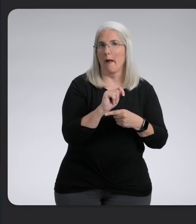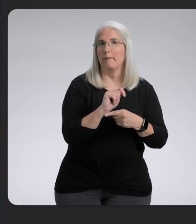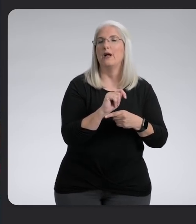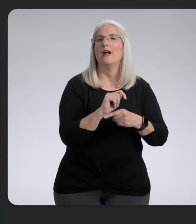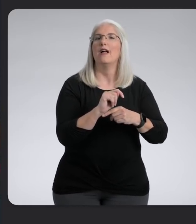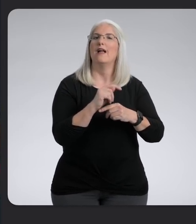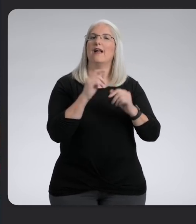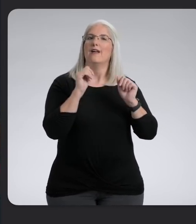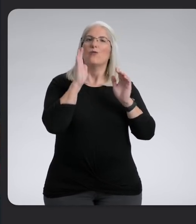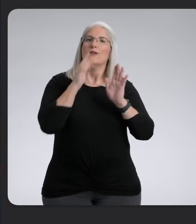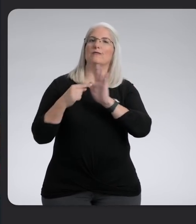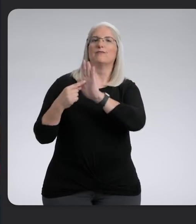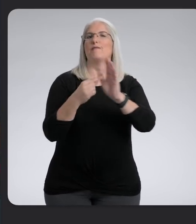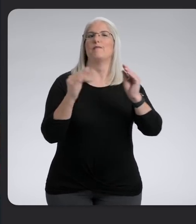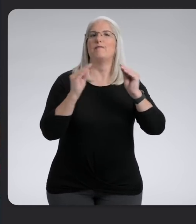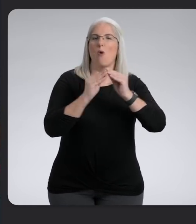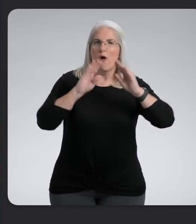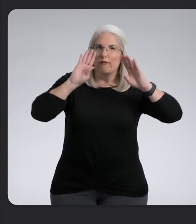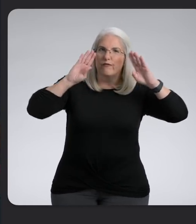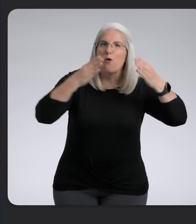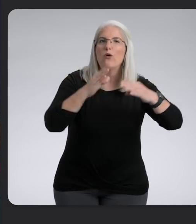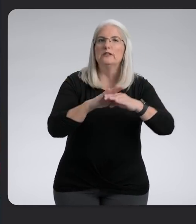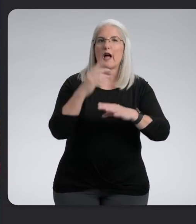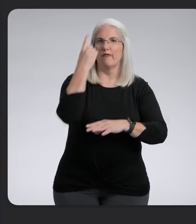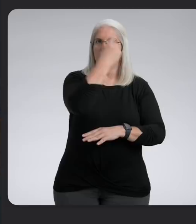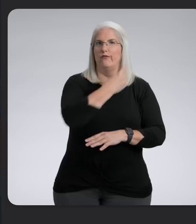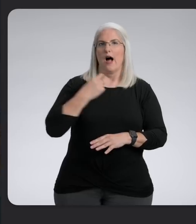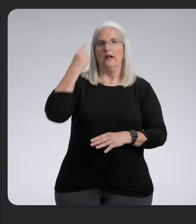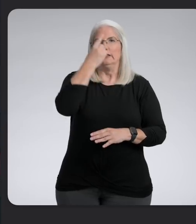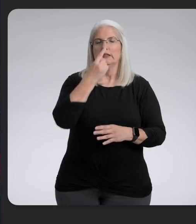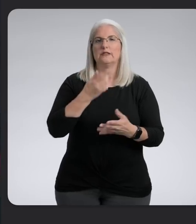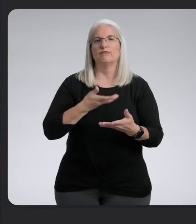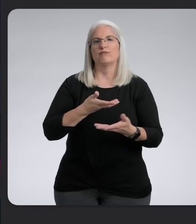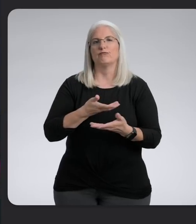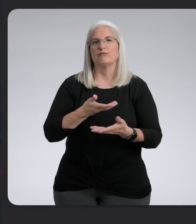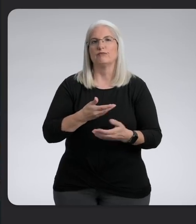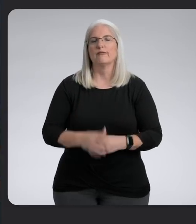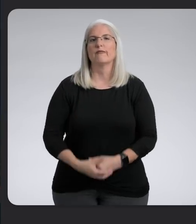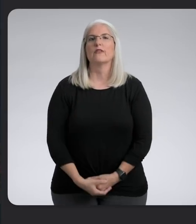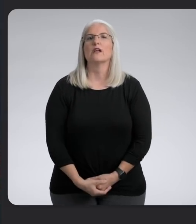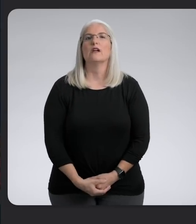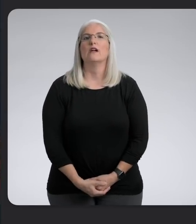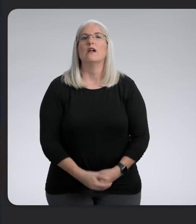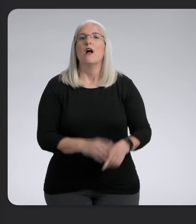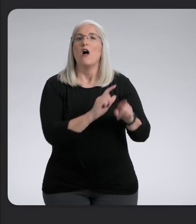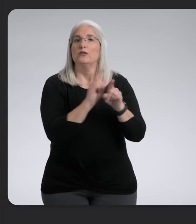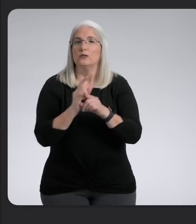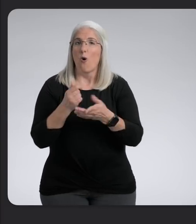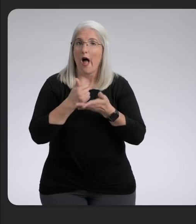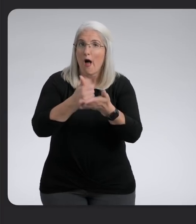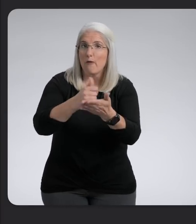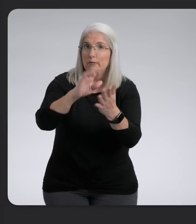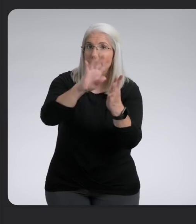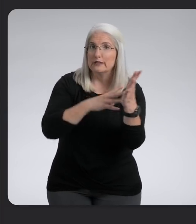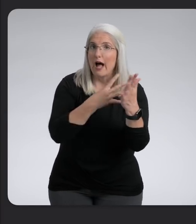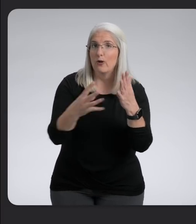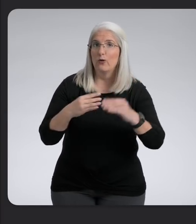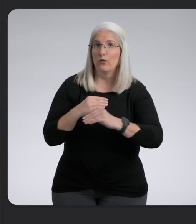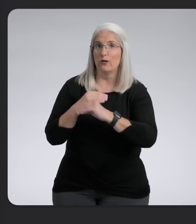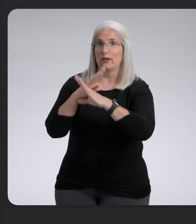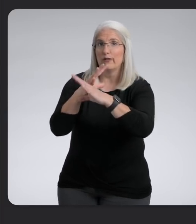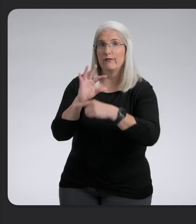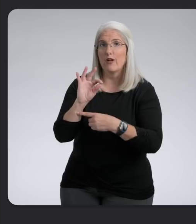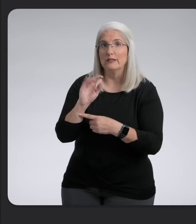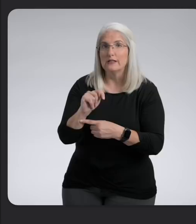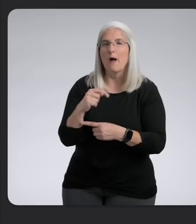the focus on you. Next, to help you schedule your FaceTime calls, we've created FaceTime